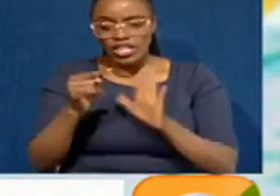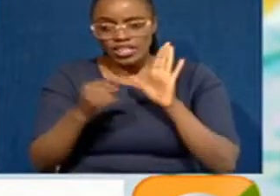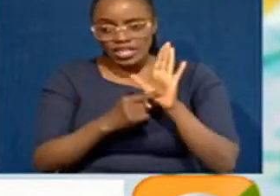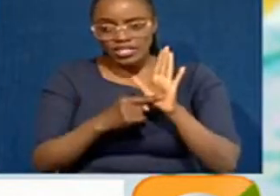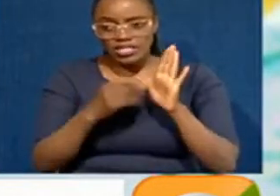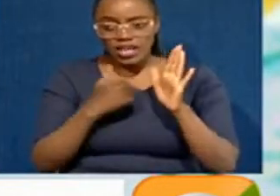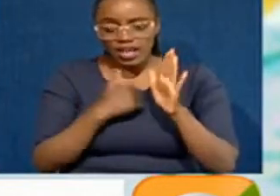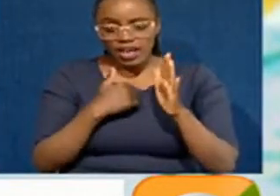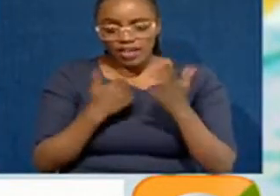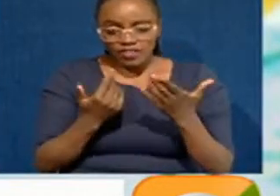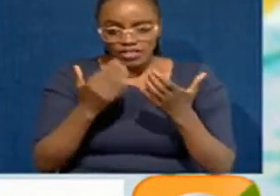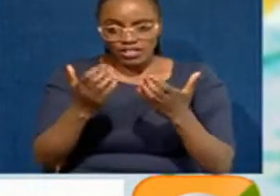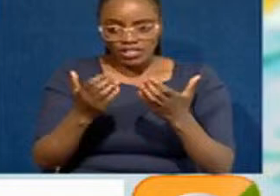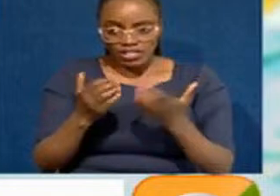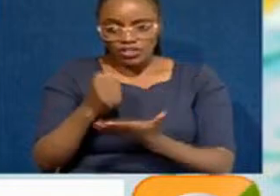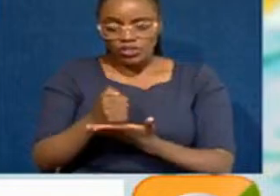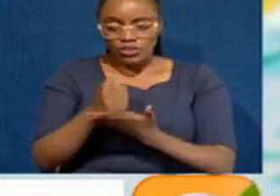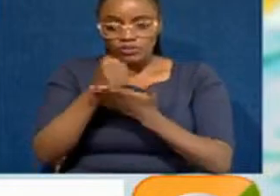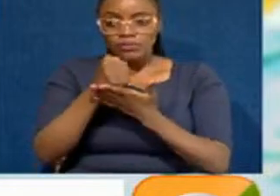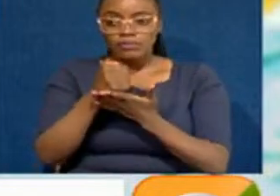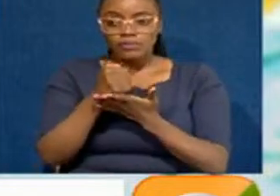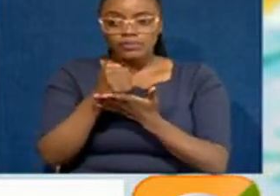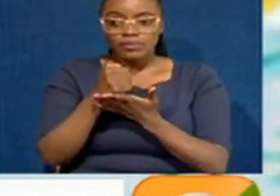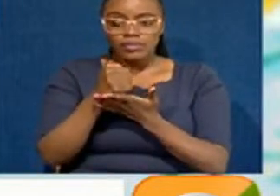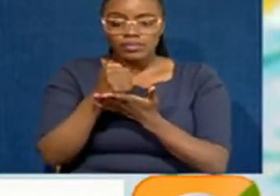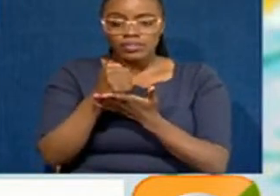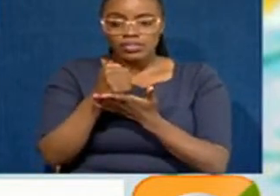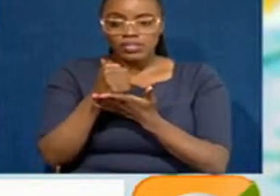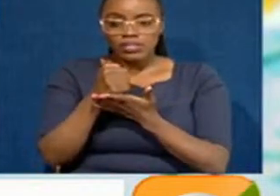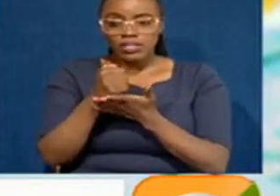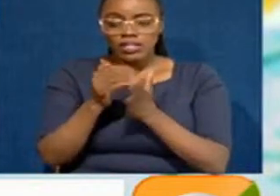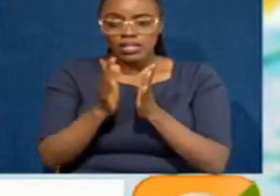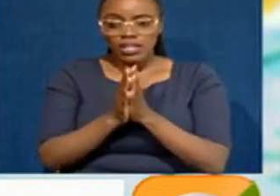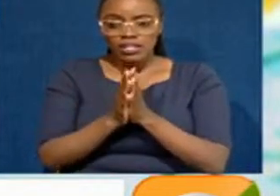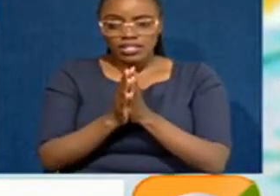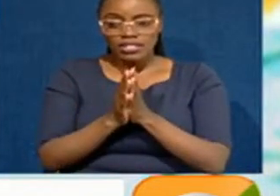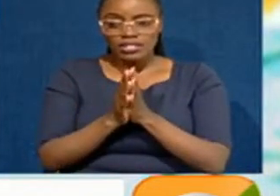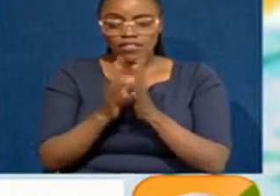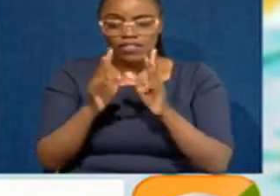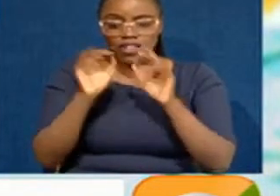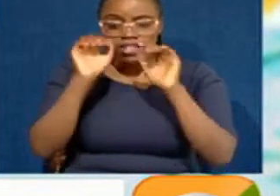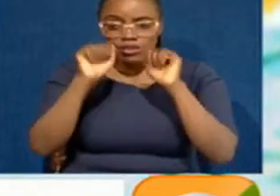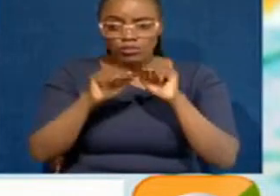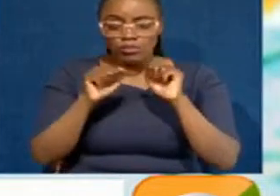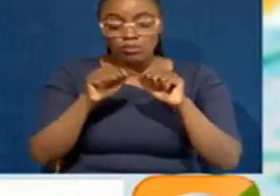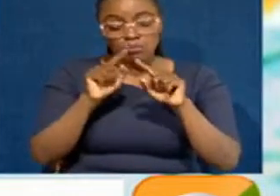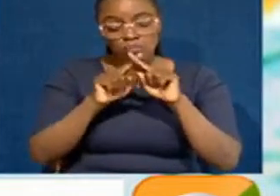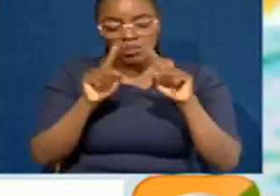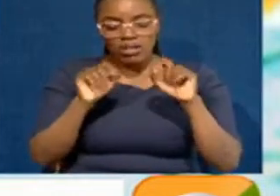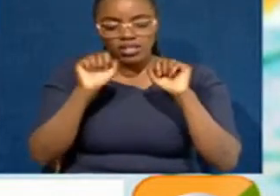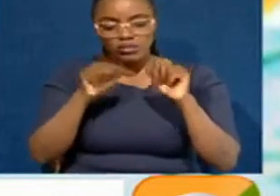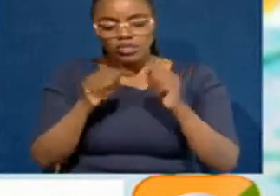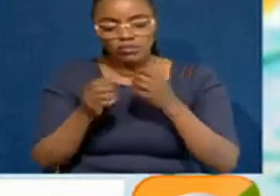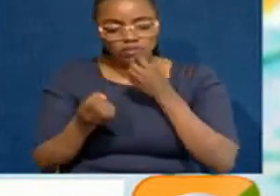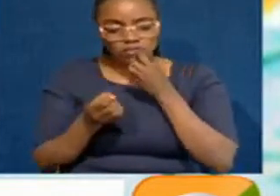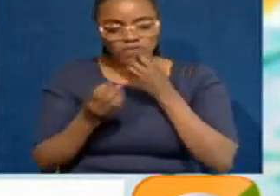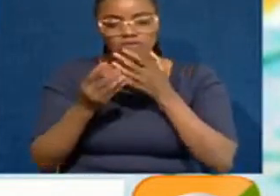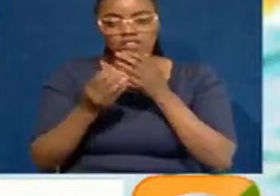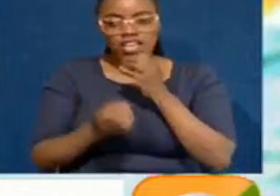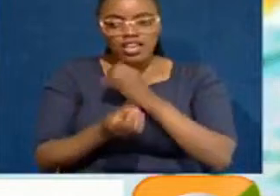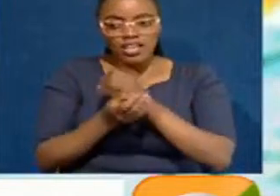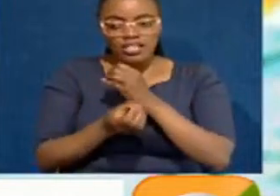for immediate action as we speak. The real calls for immediate action. But I want to give a context as well, okay. Yvonne.